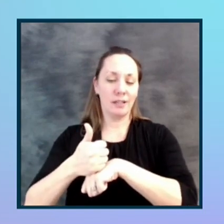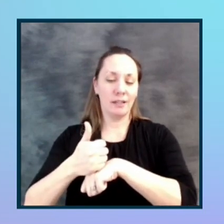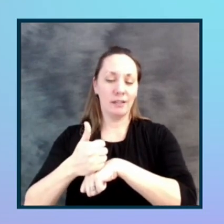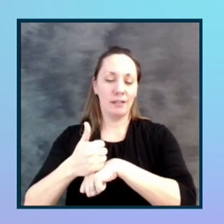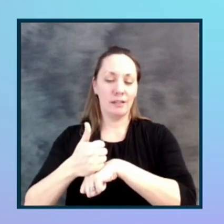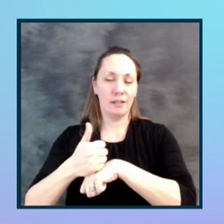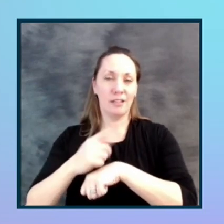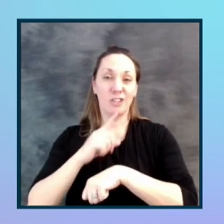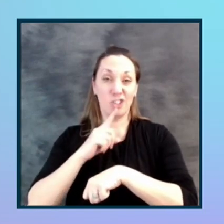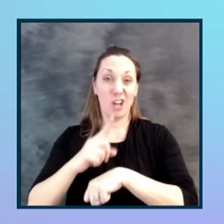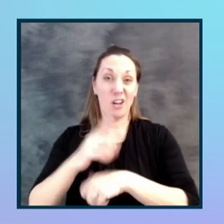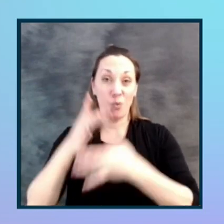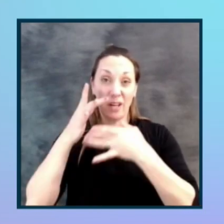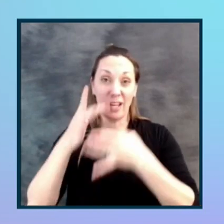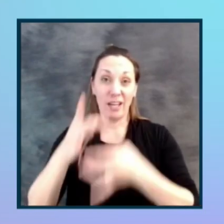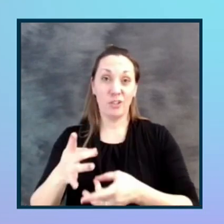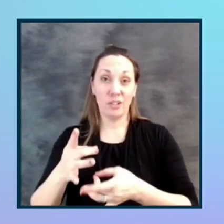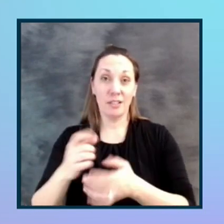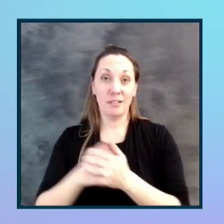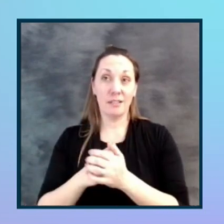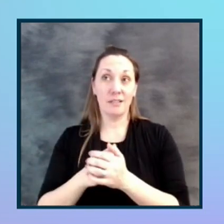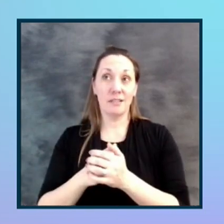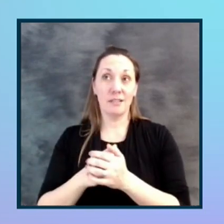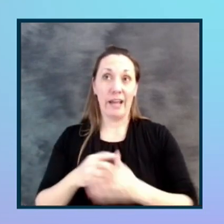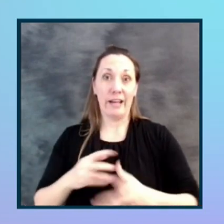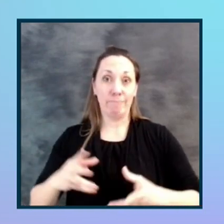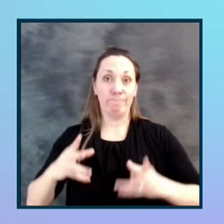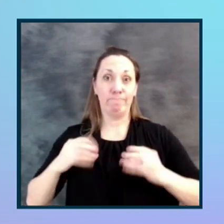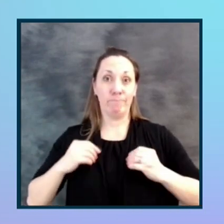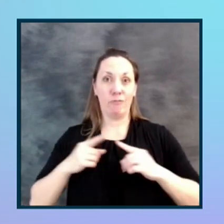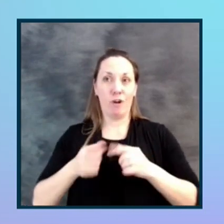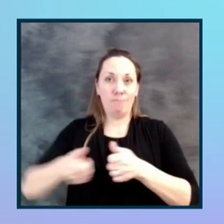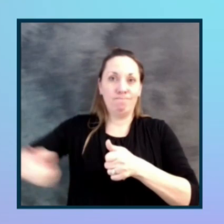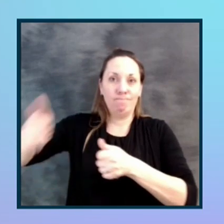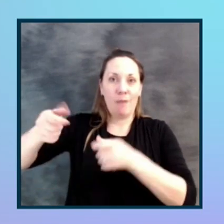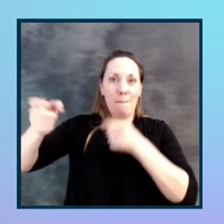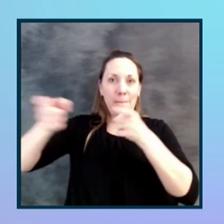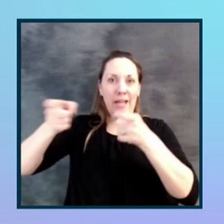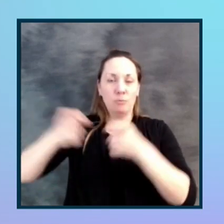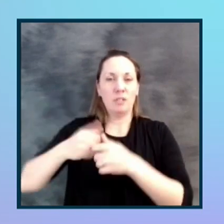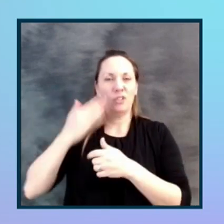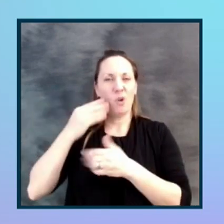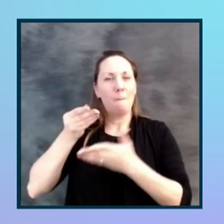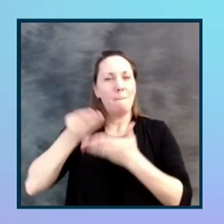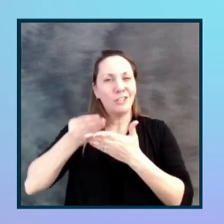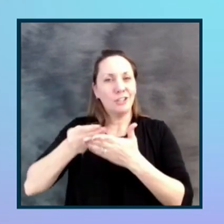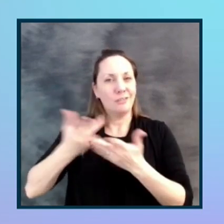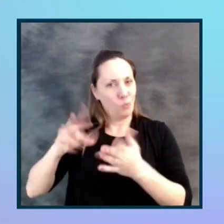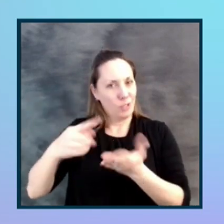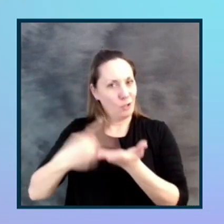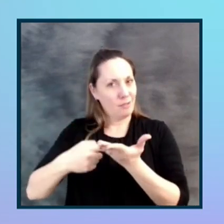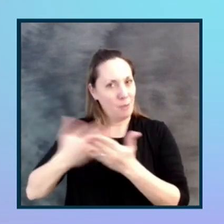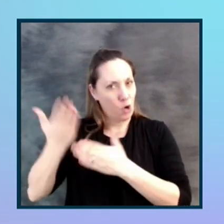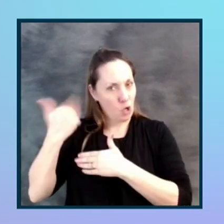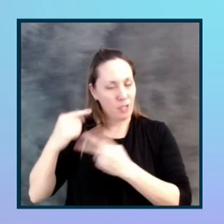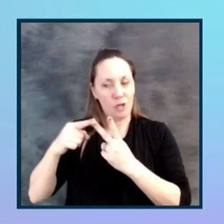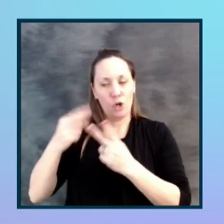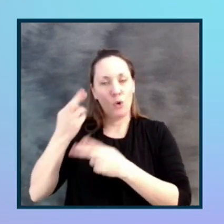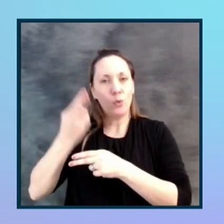genuine interest and buy-in from management, such as budget we talked about earlier,